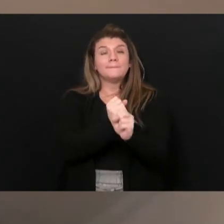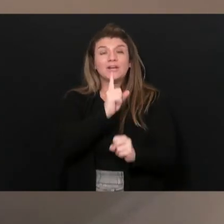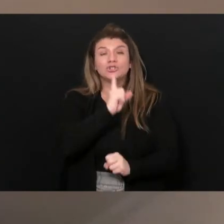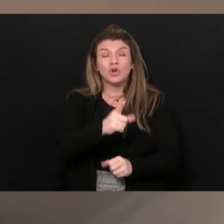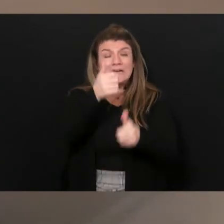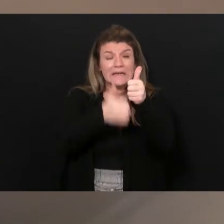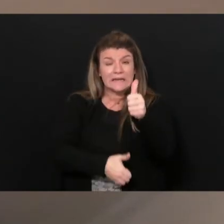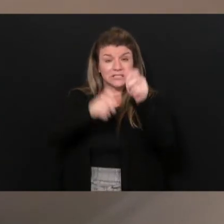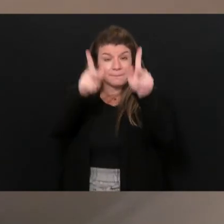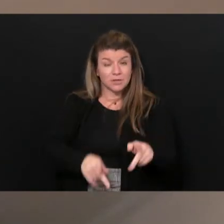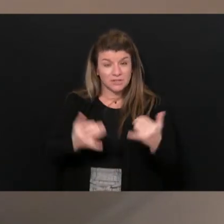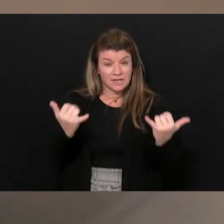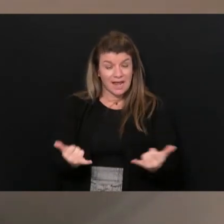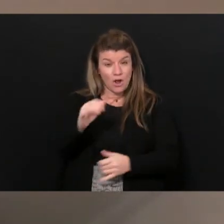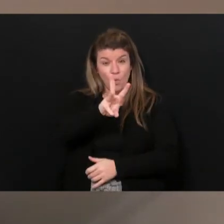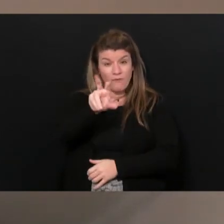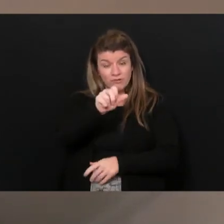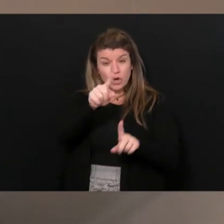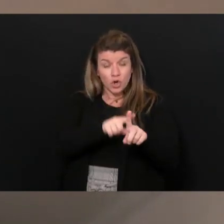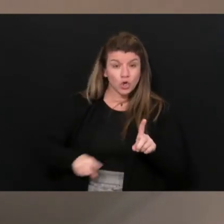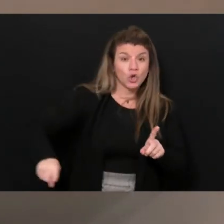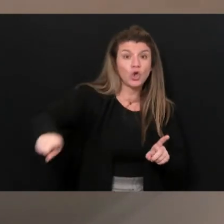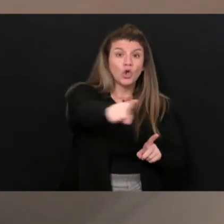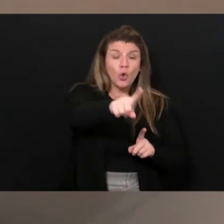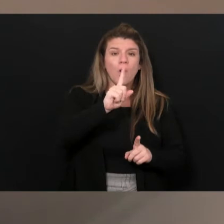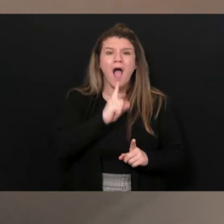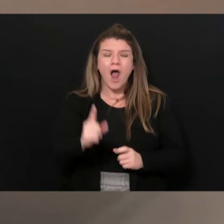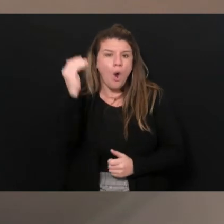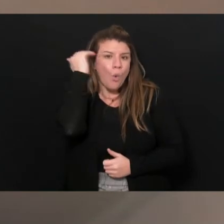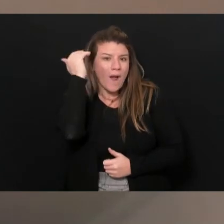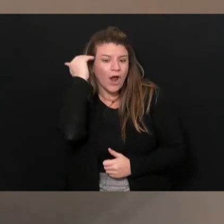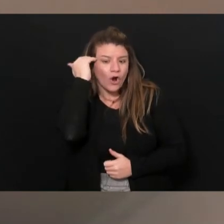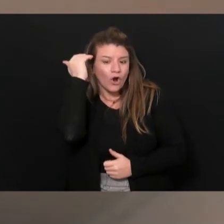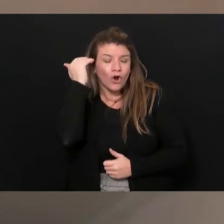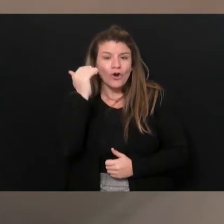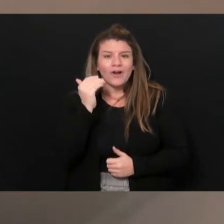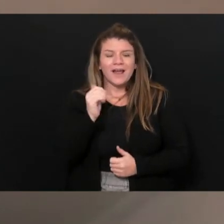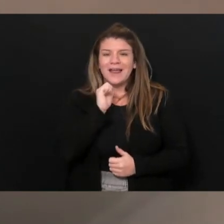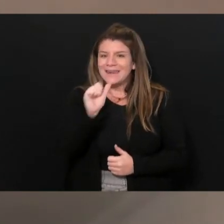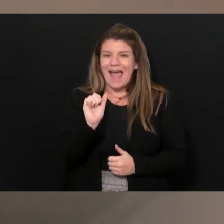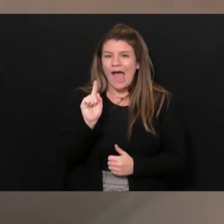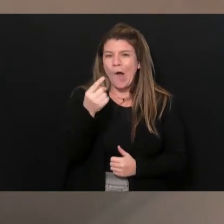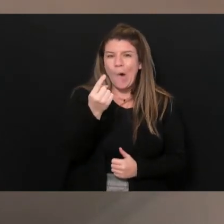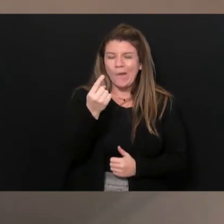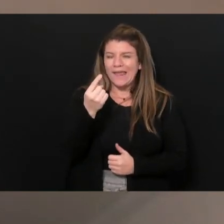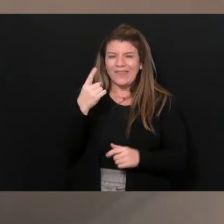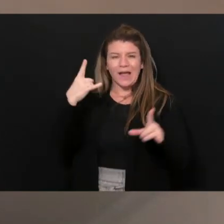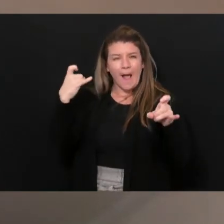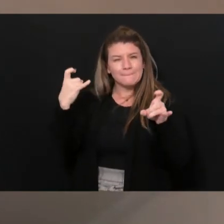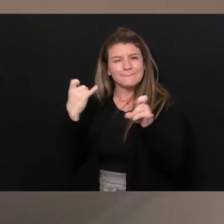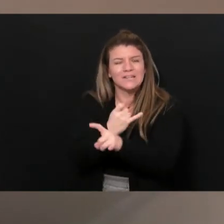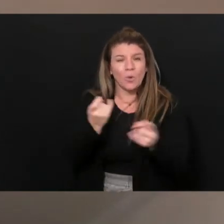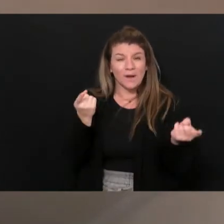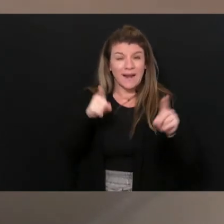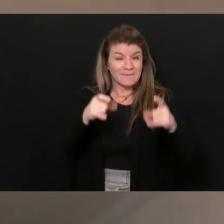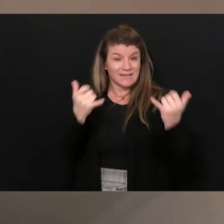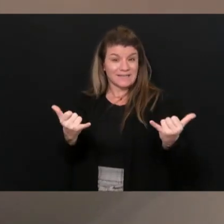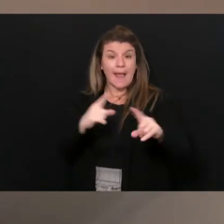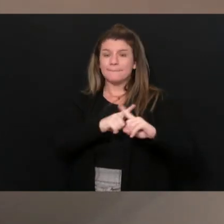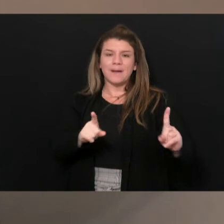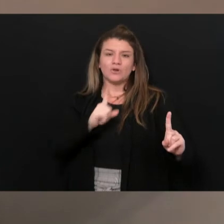West Virginian, that you are aware of not only the complexity of what's going on, and I think the